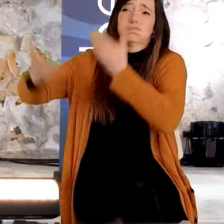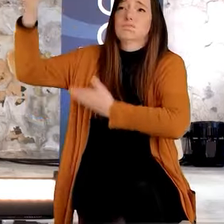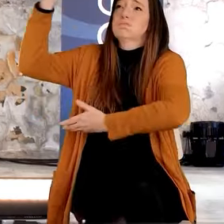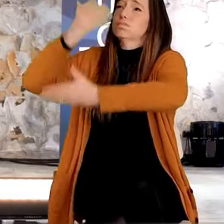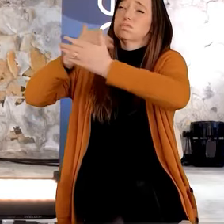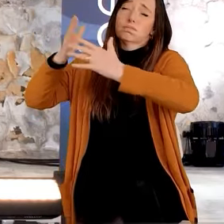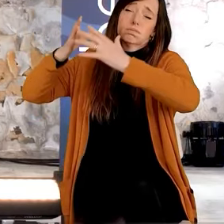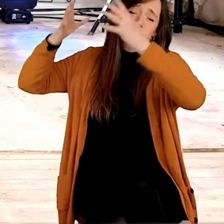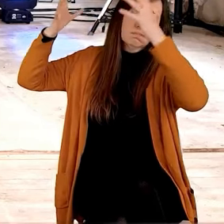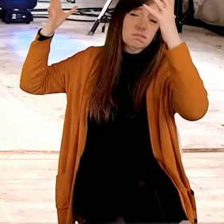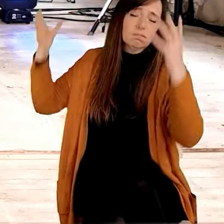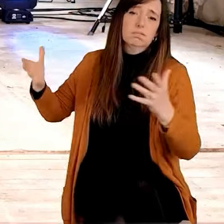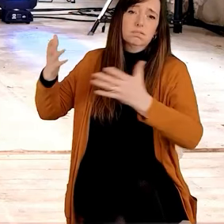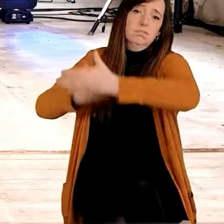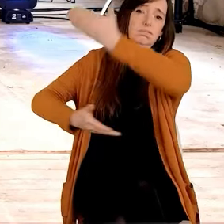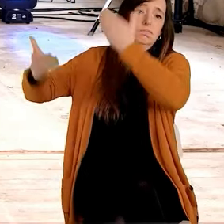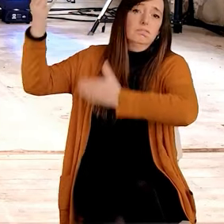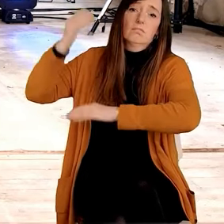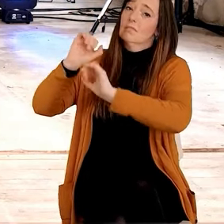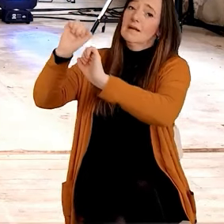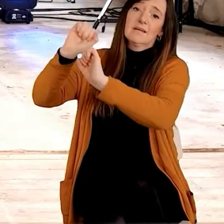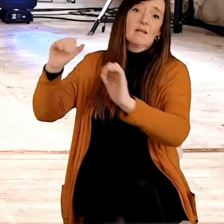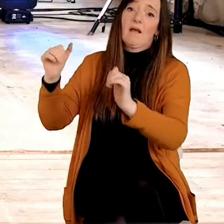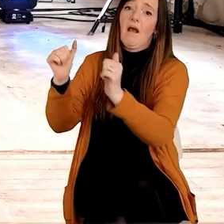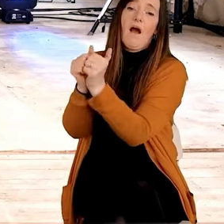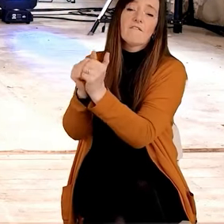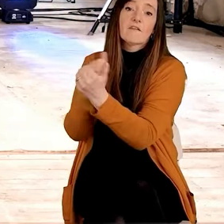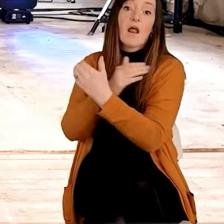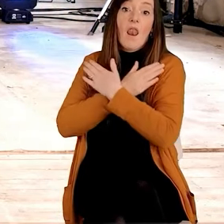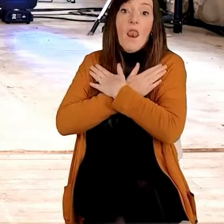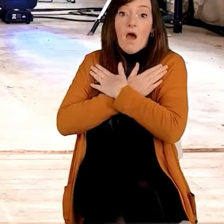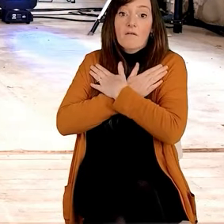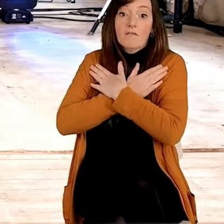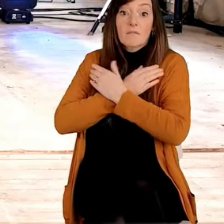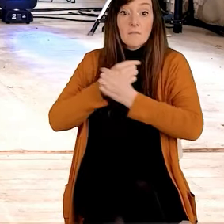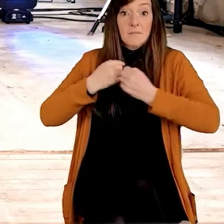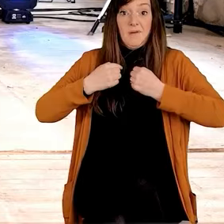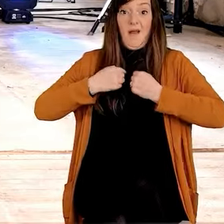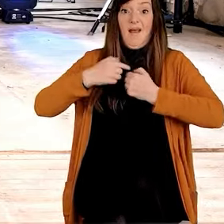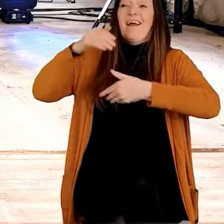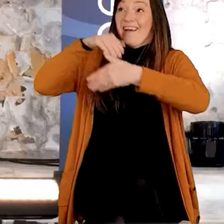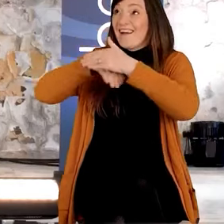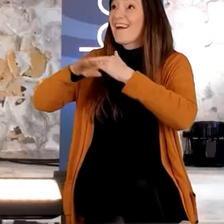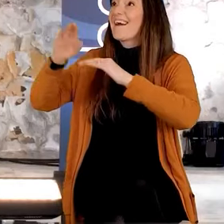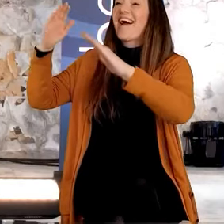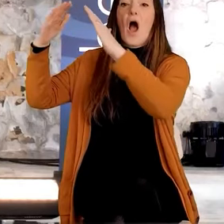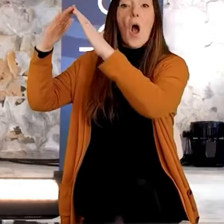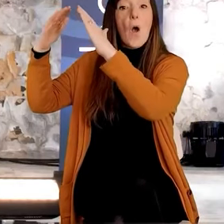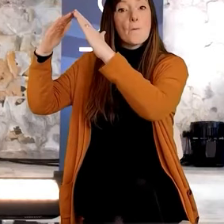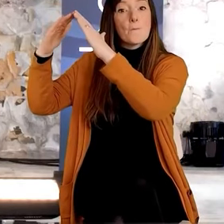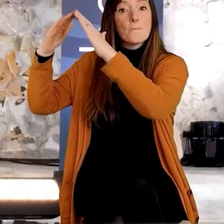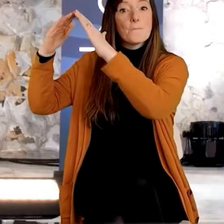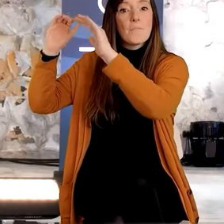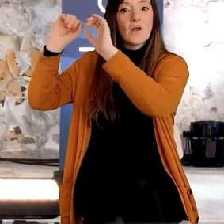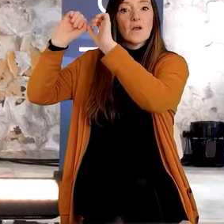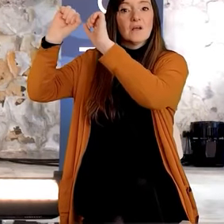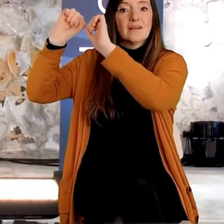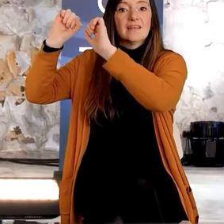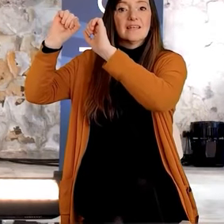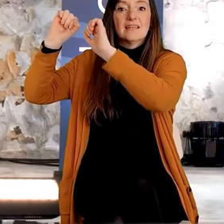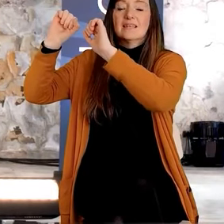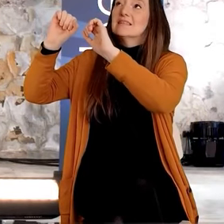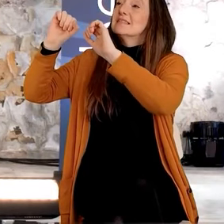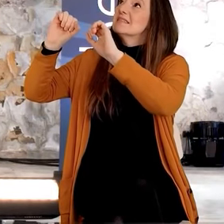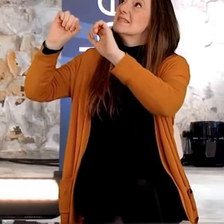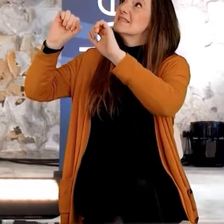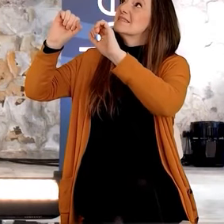gives to us ultimately in Jesus, the abundance of that covenant love, I'm going to enter your house. It's Old Testament language, the